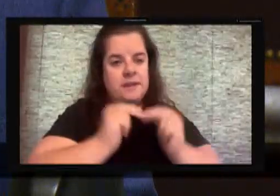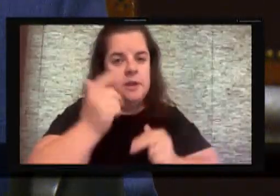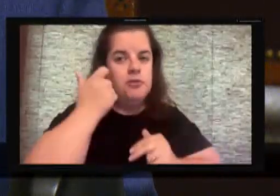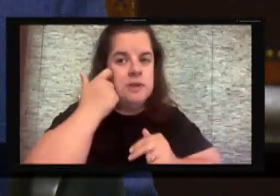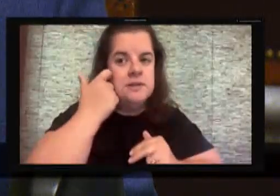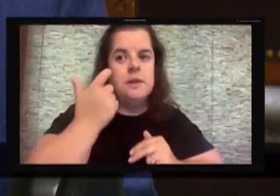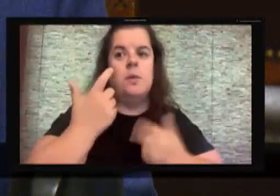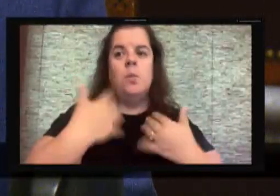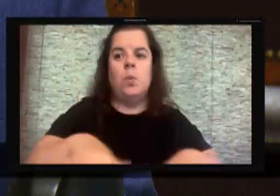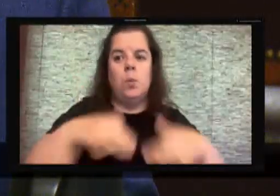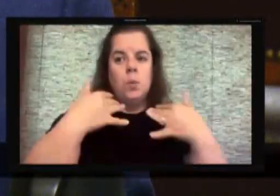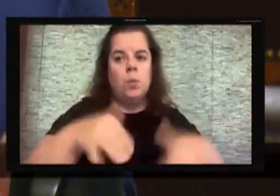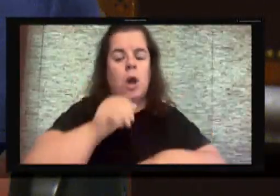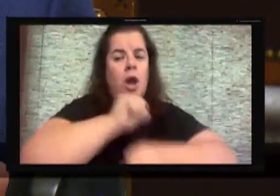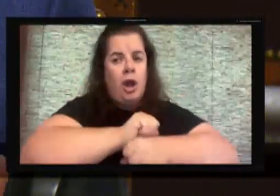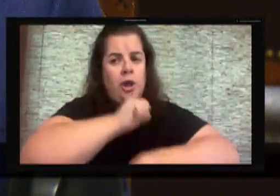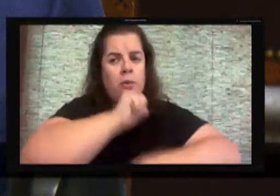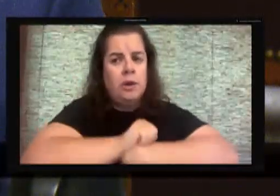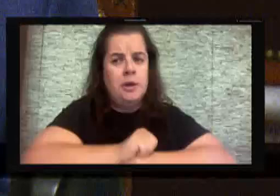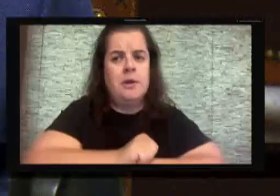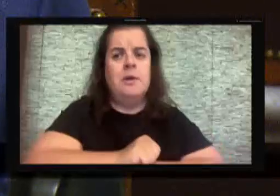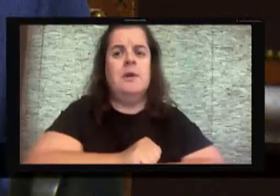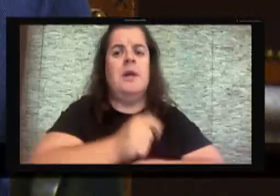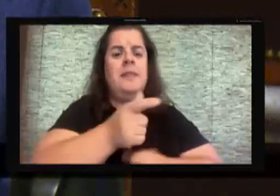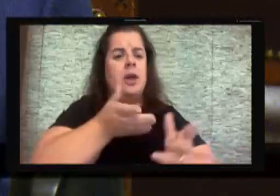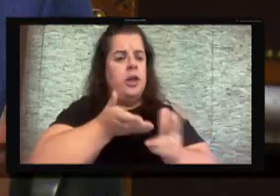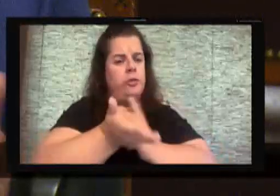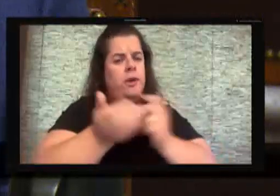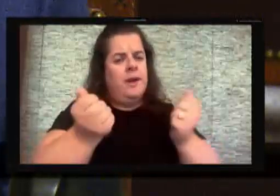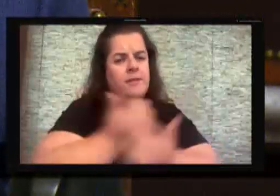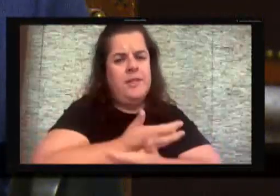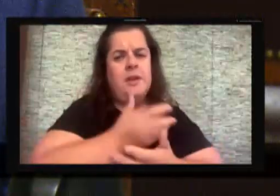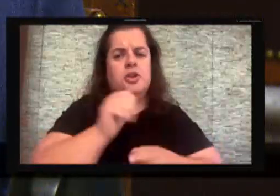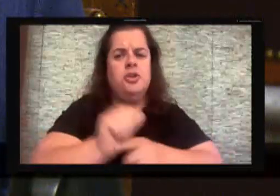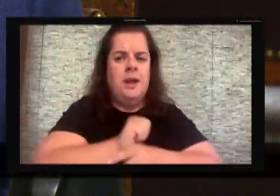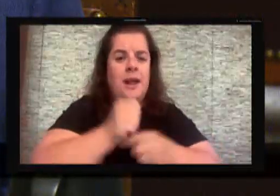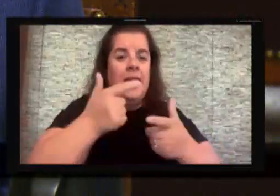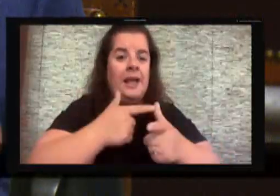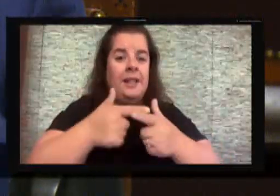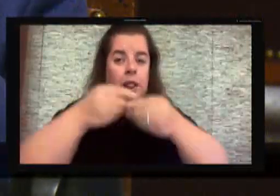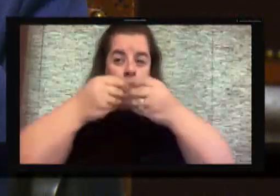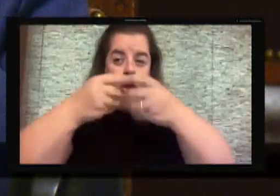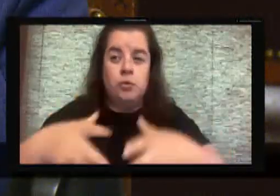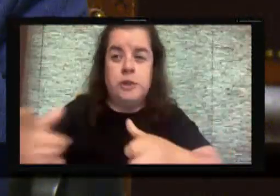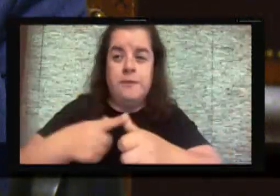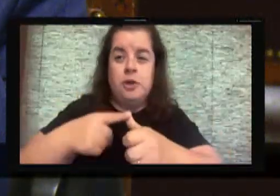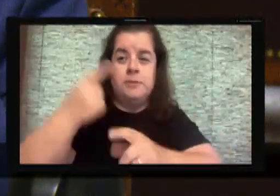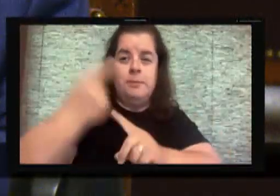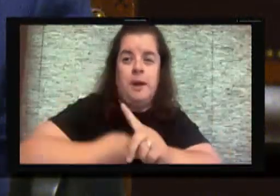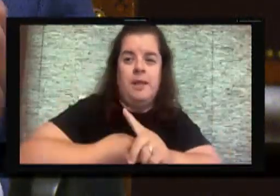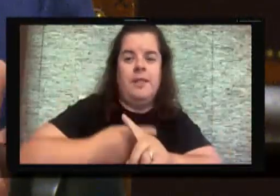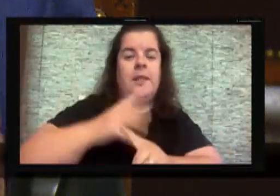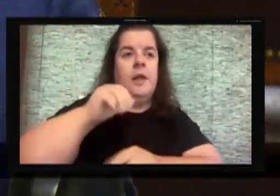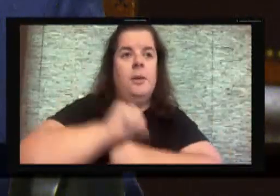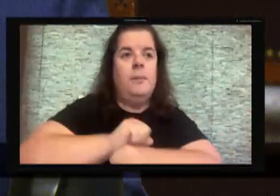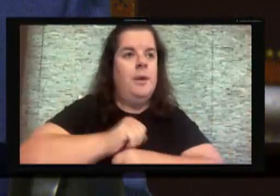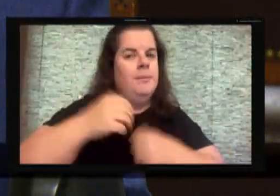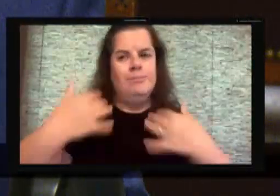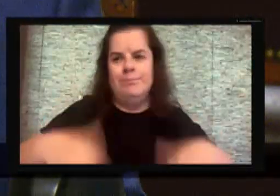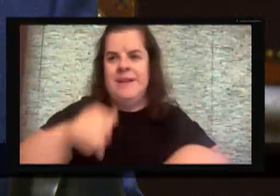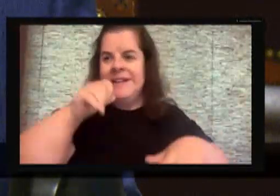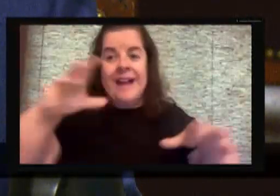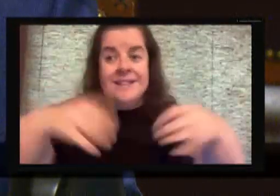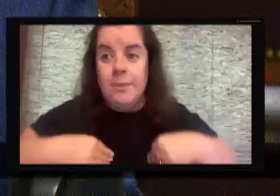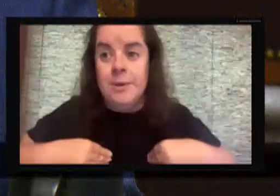it's hard work. And to put them through all that and all that training and to lose them in the first month of their employment is just unacceptable to me.